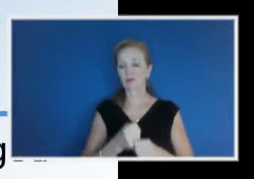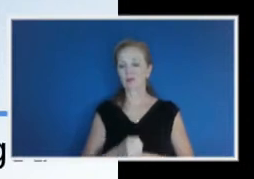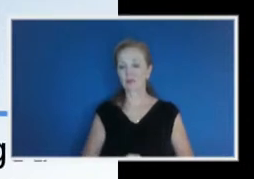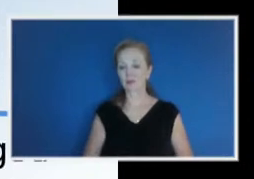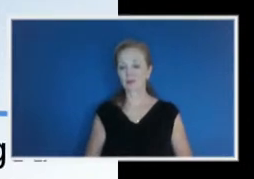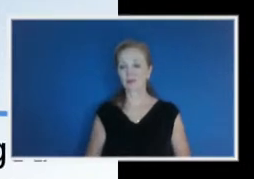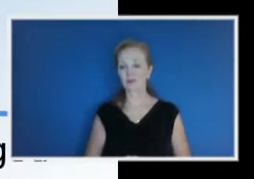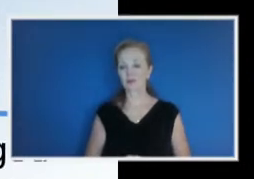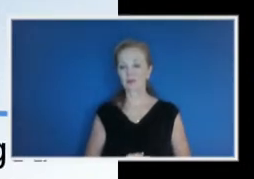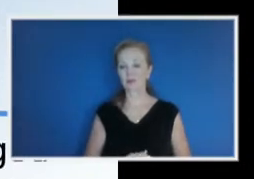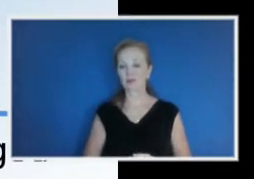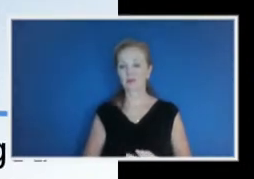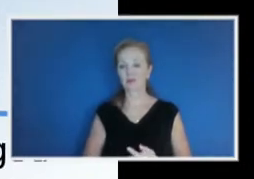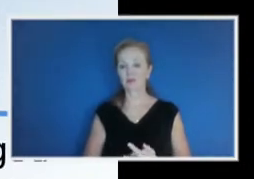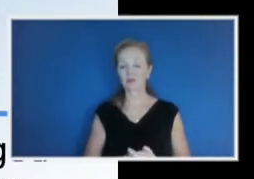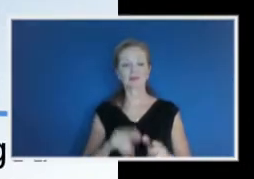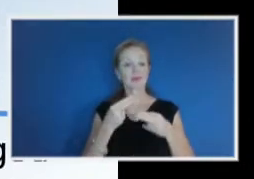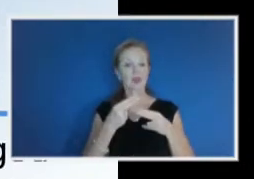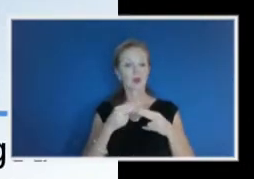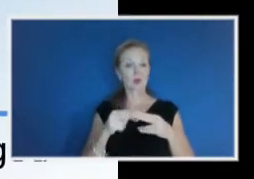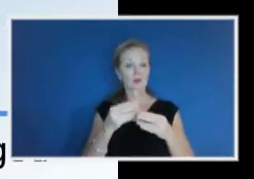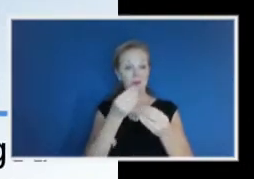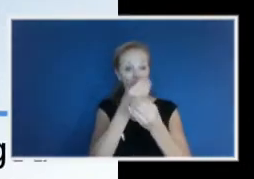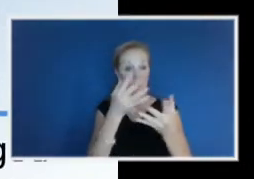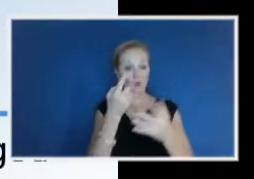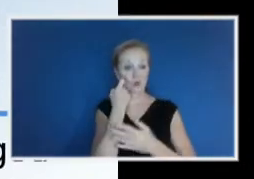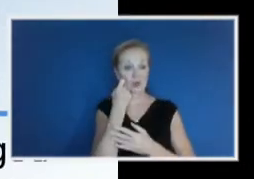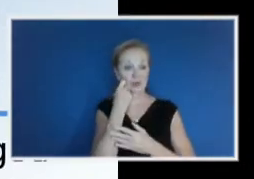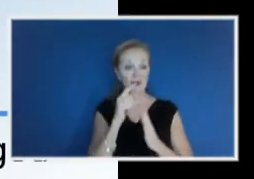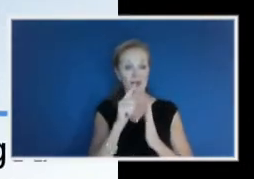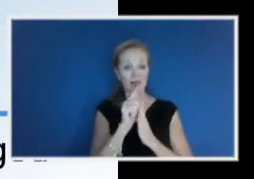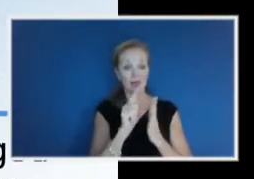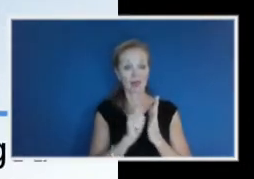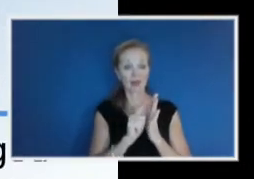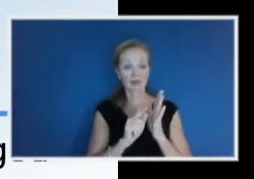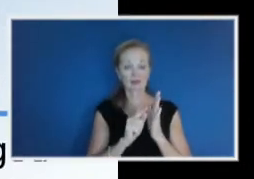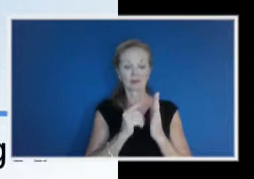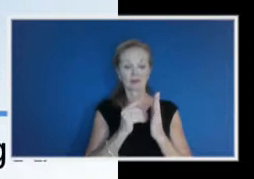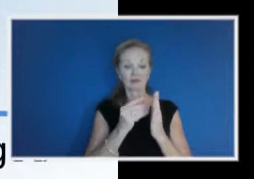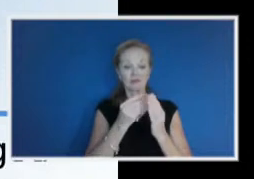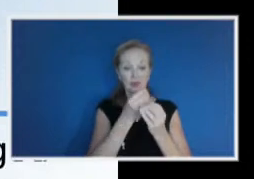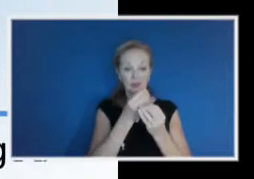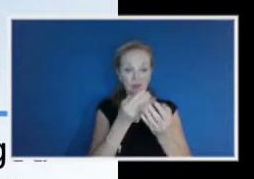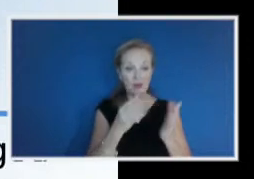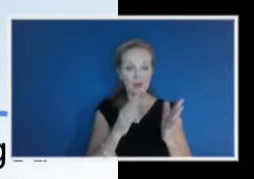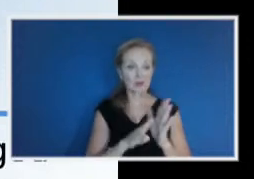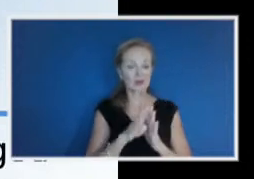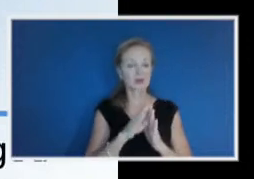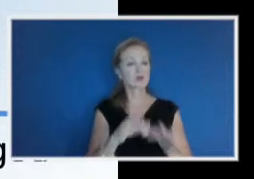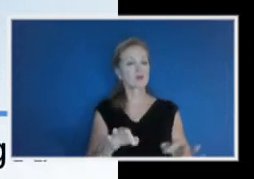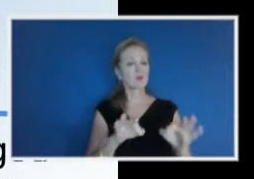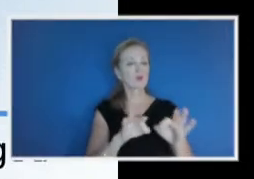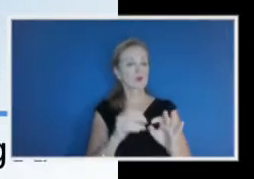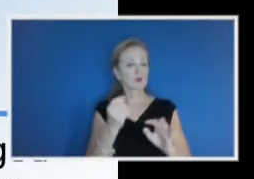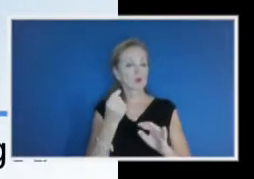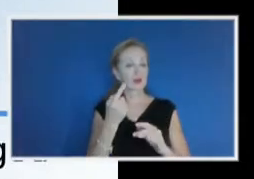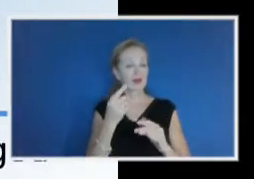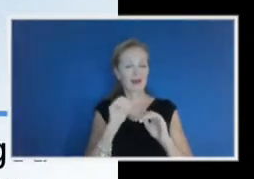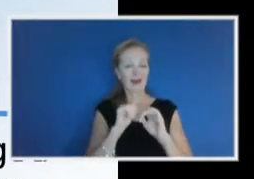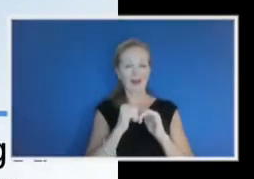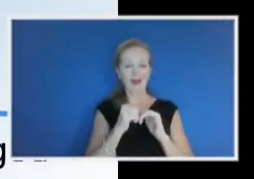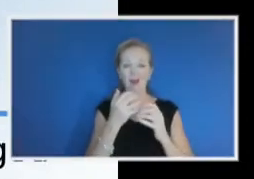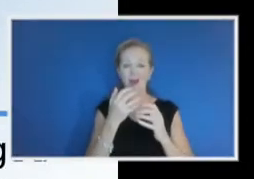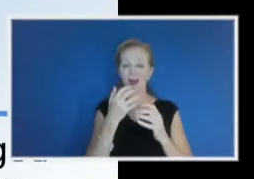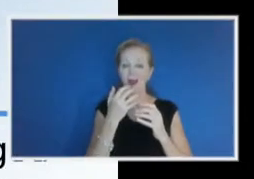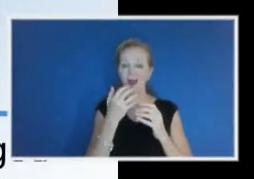So just a quick note, too, about some recent legal developments. I think it's important that people get a sense of how hostile the courts really have